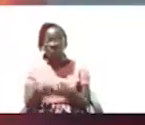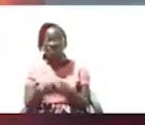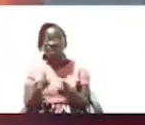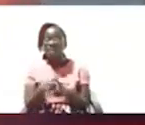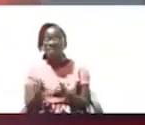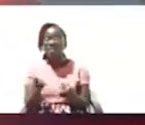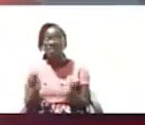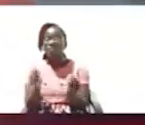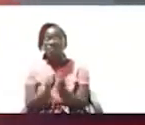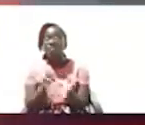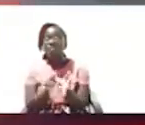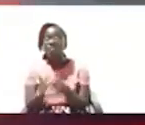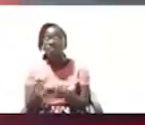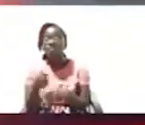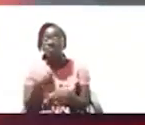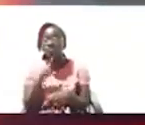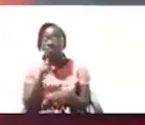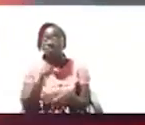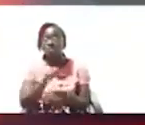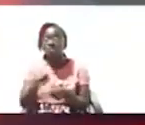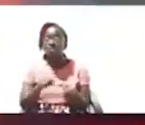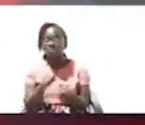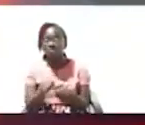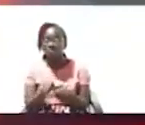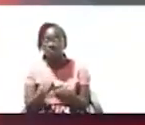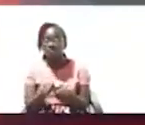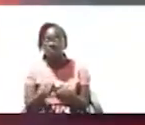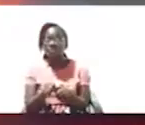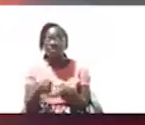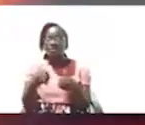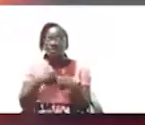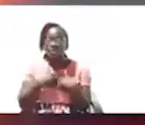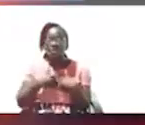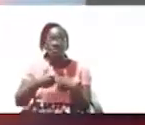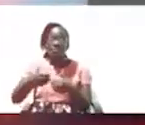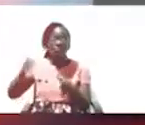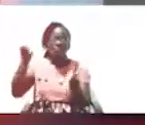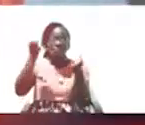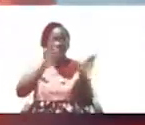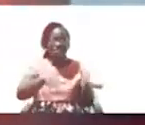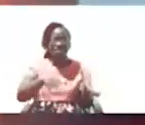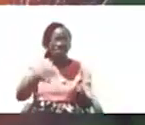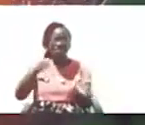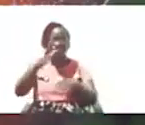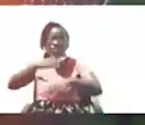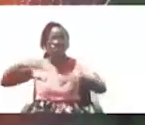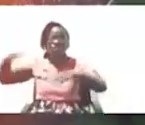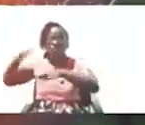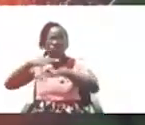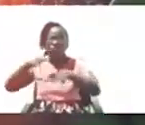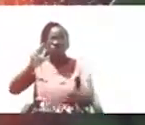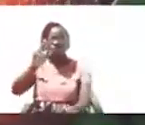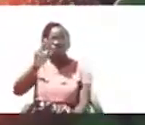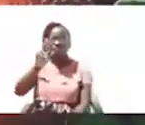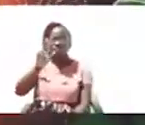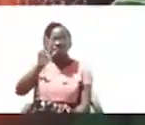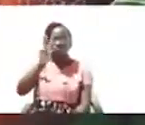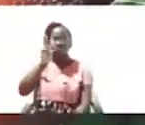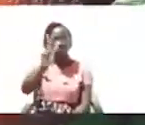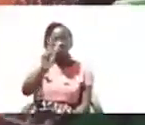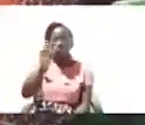But the Jesus we are talking about, over 2,000 years ago, he died about 2,000 years ago. But